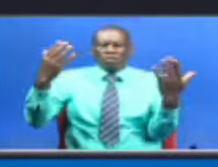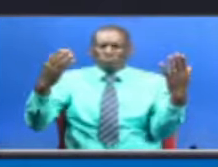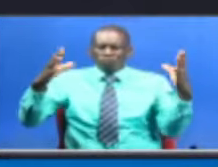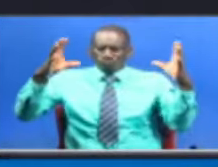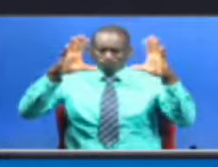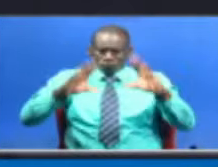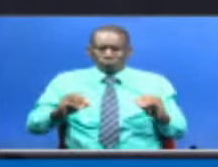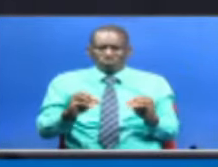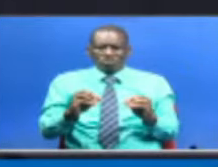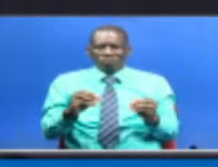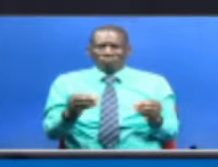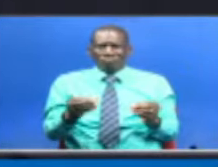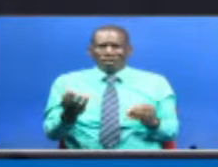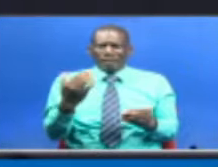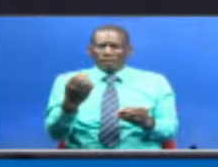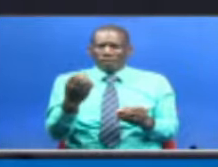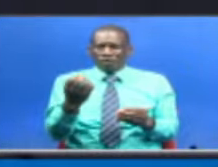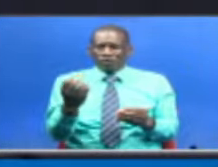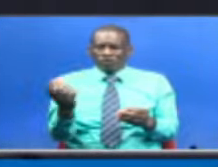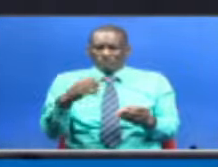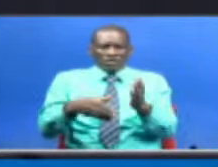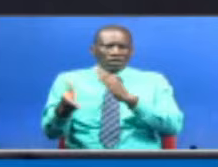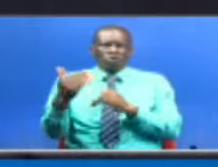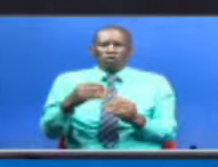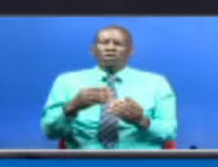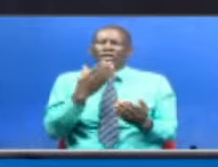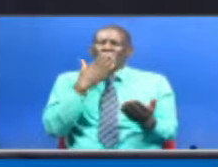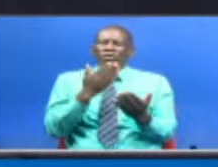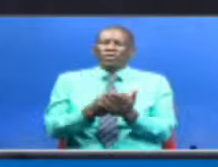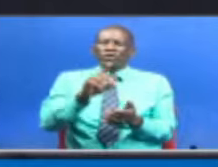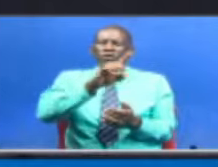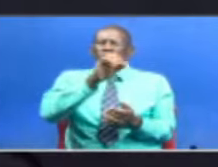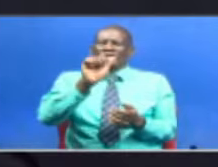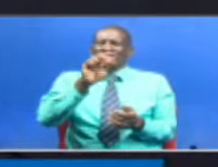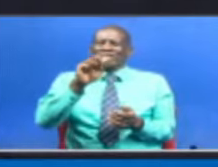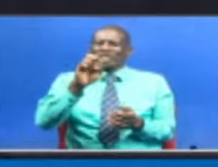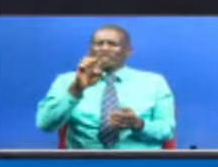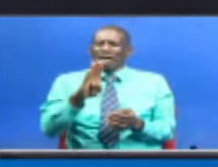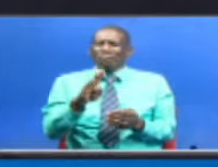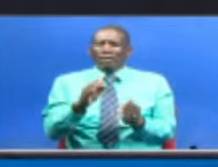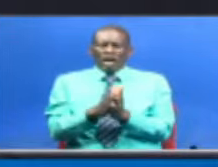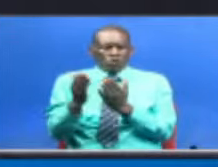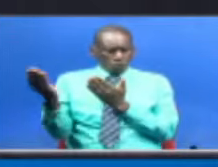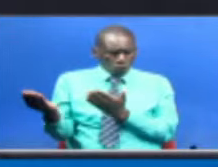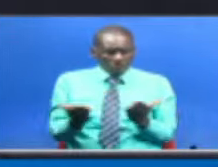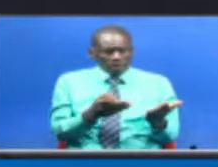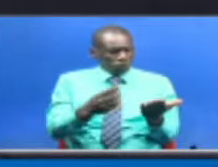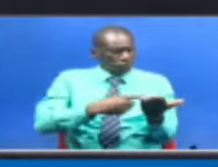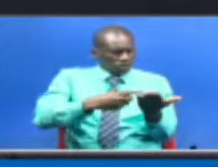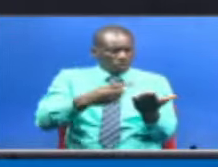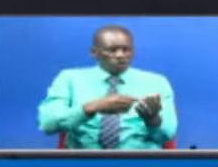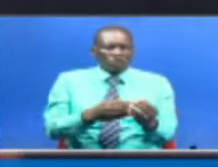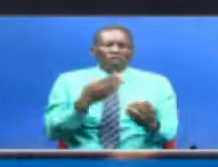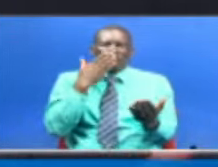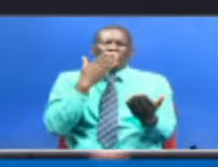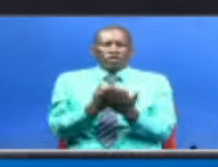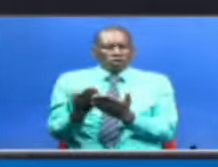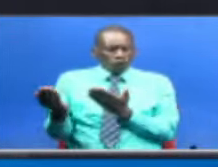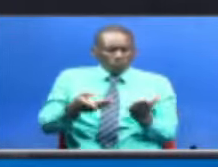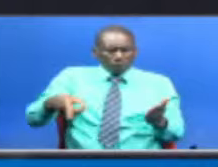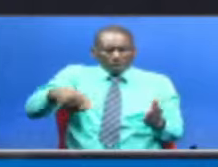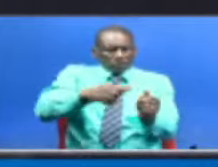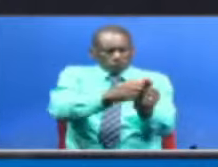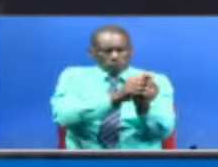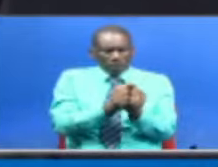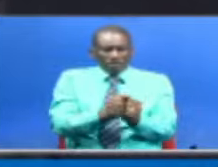Thank you, Zainab, and welcome to this town hall, and thank you for bringing us together at this time when we